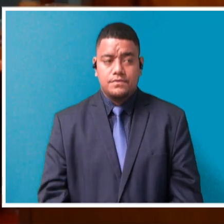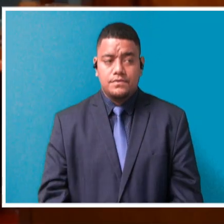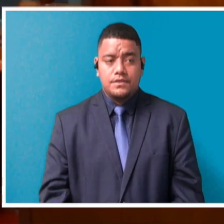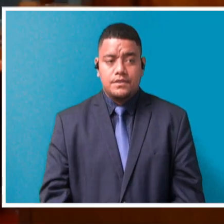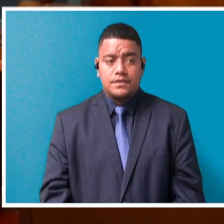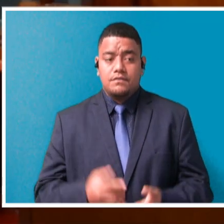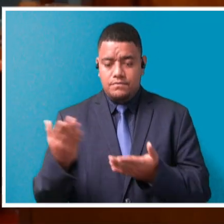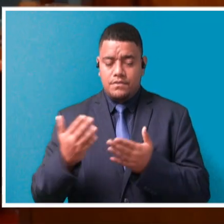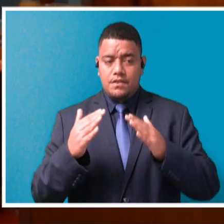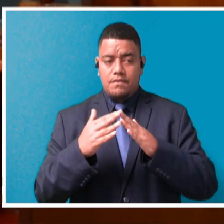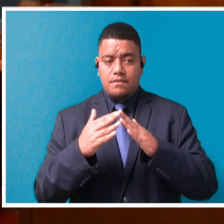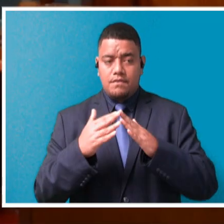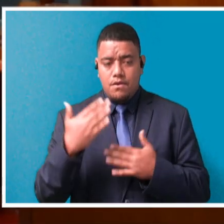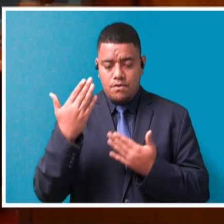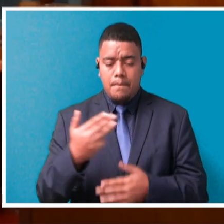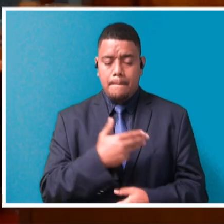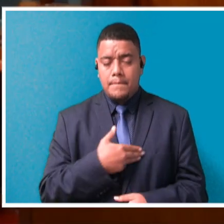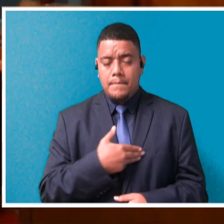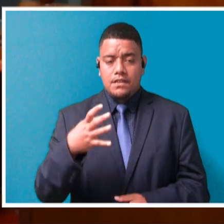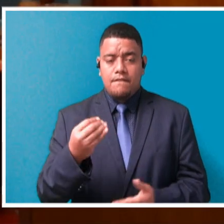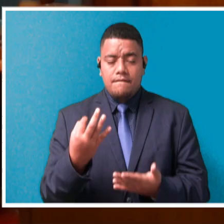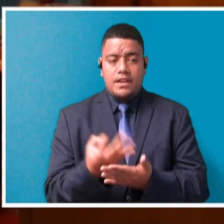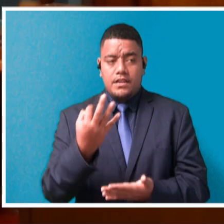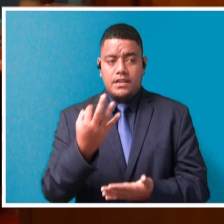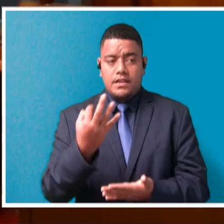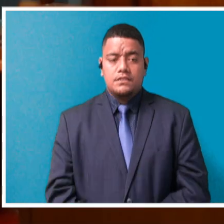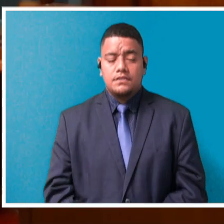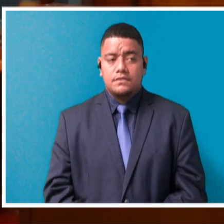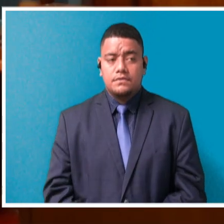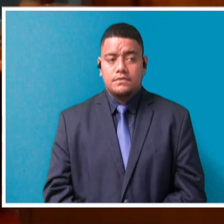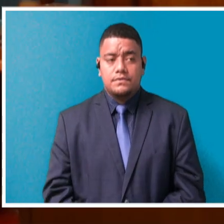brought to the House by the Honorable Minister of Finance.